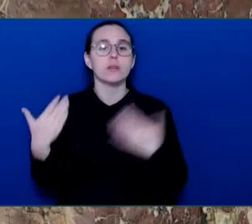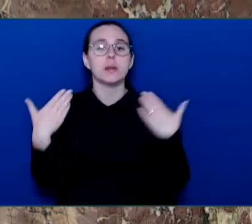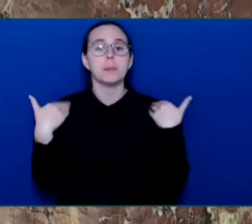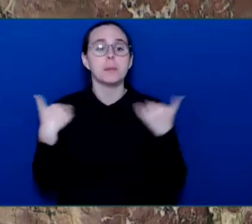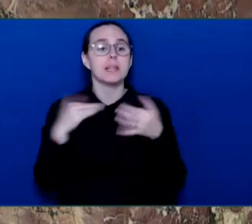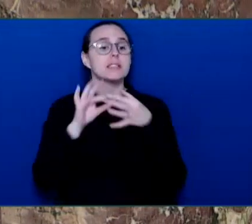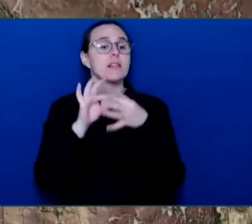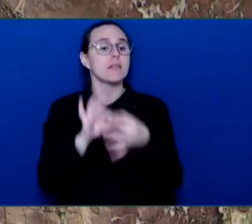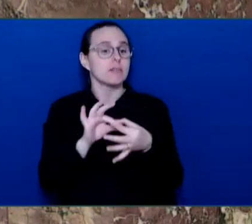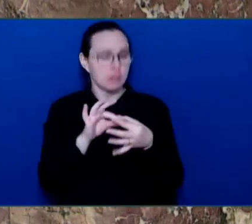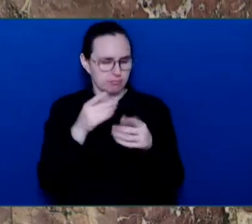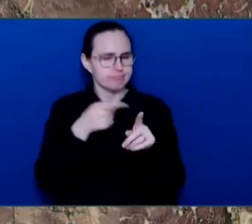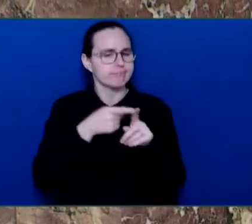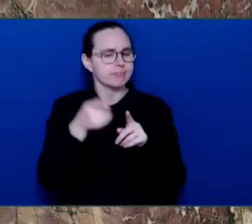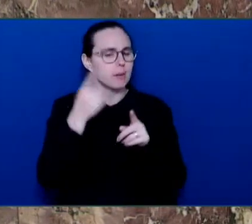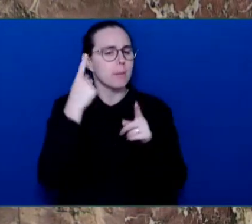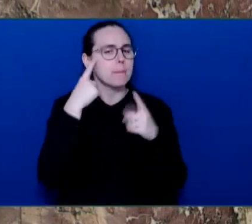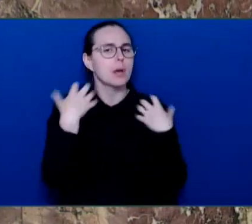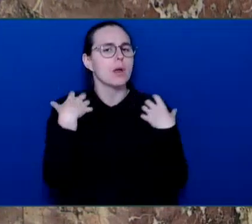would say that